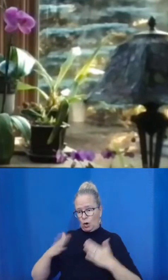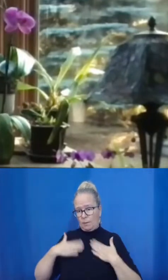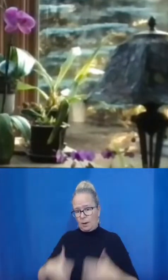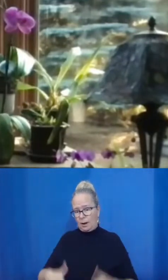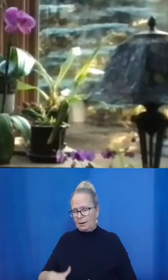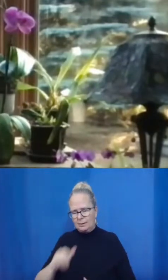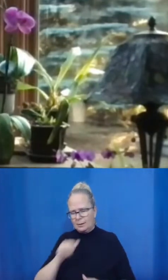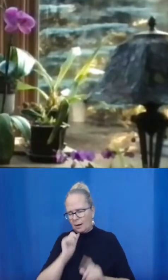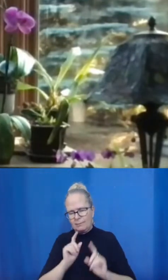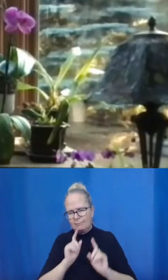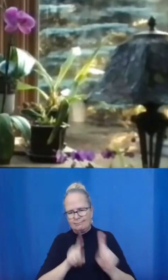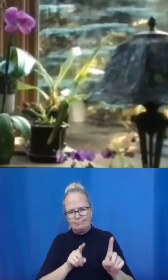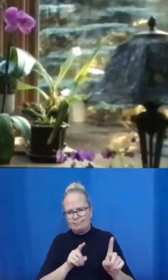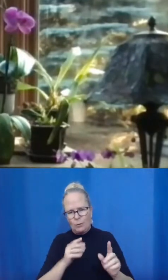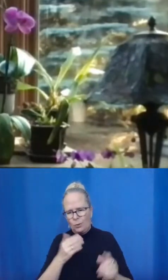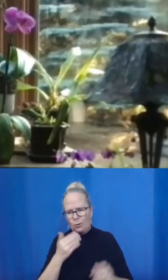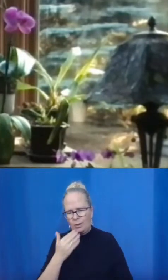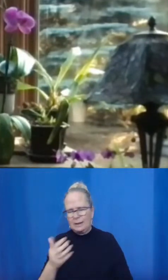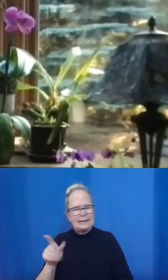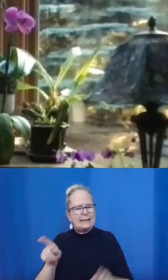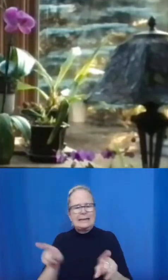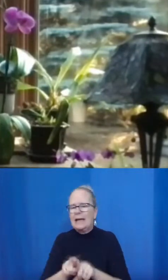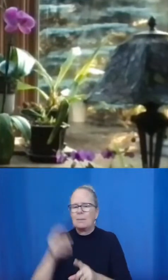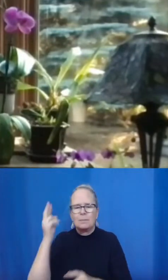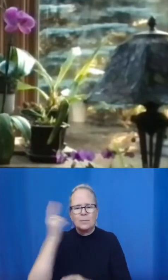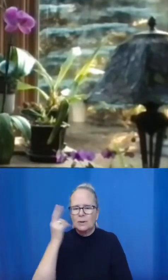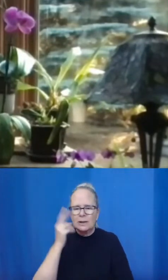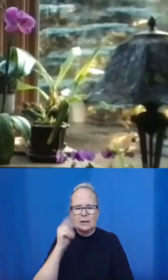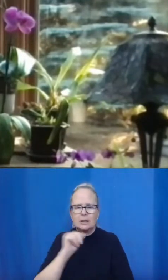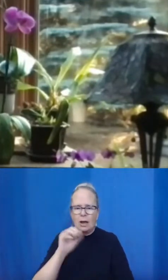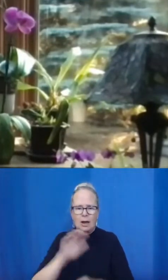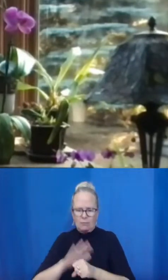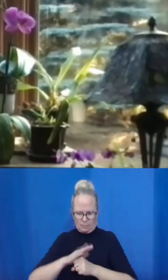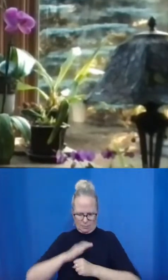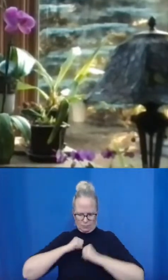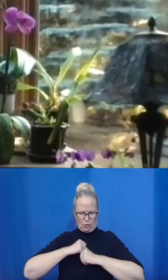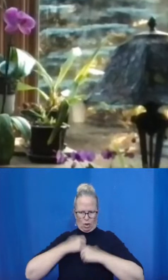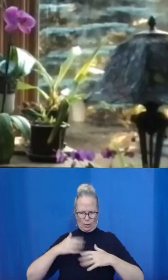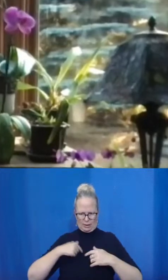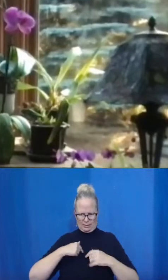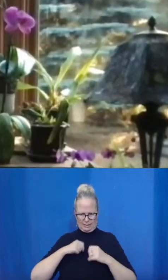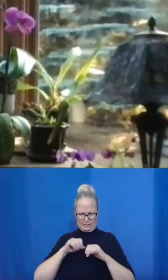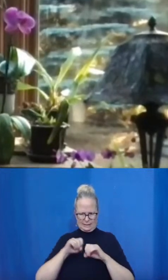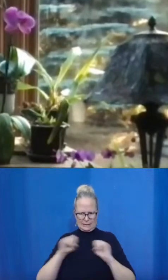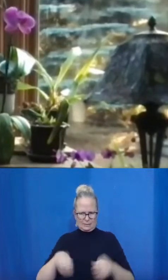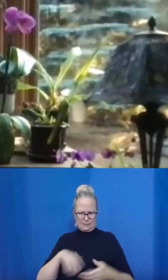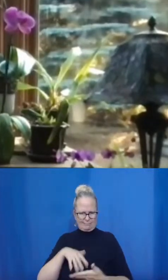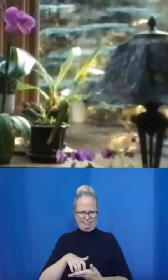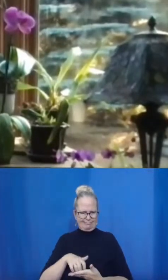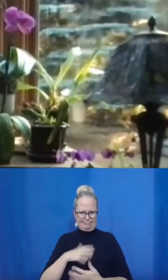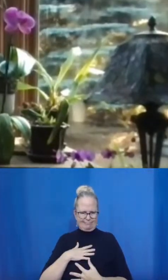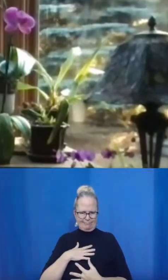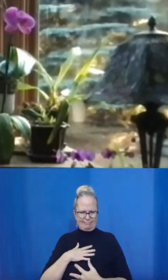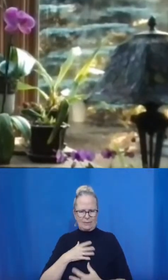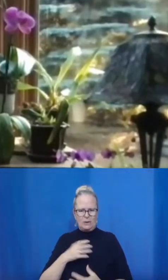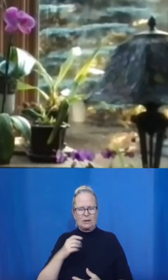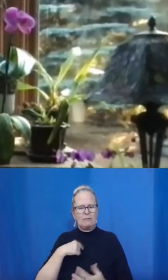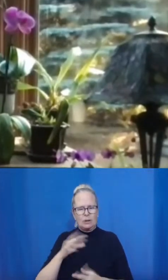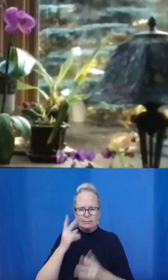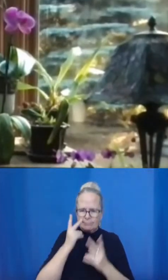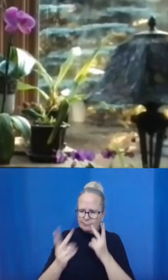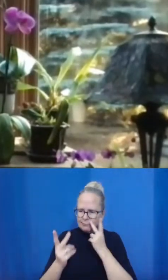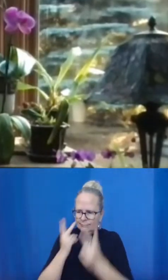vaccinated patients who pass away from this now preventable infection, including patients who